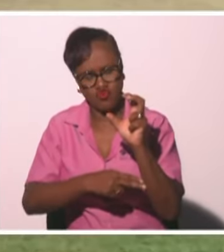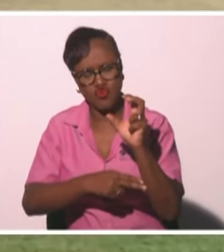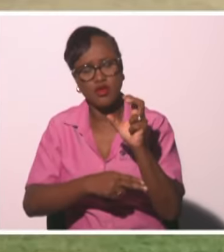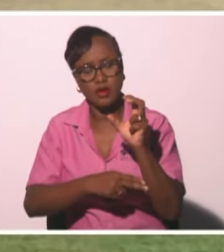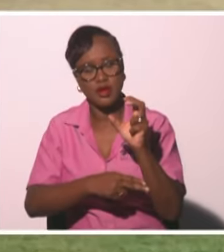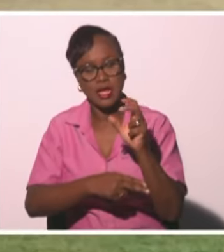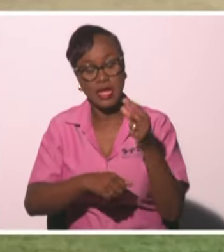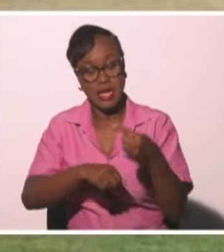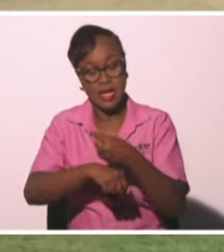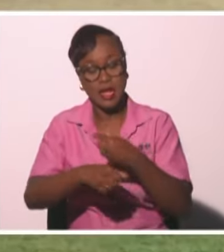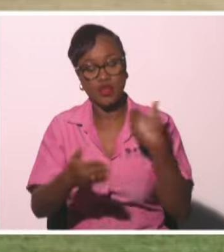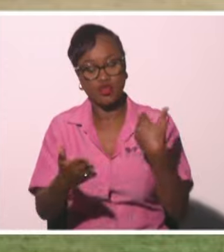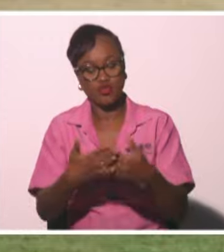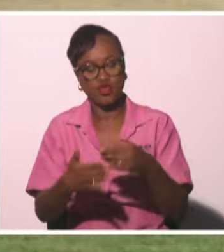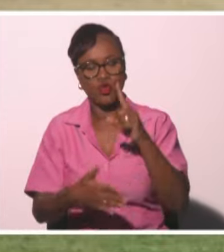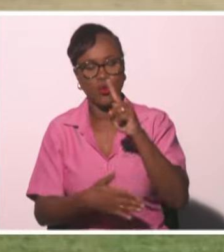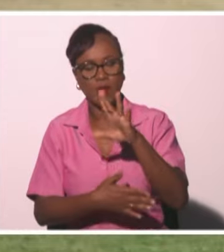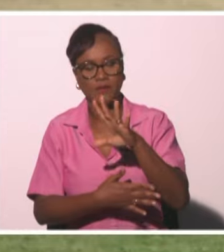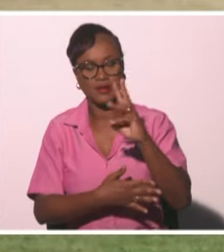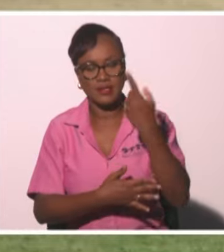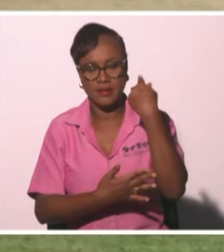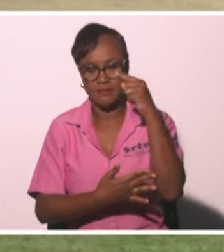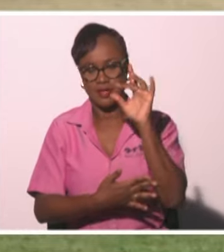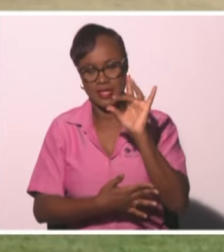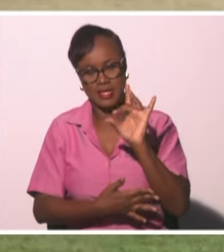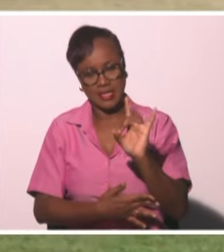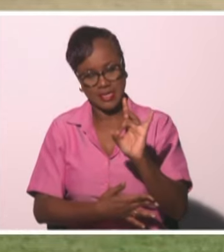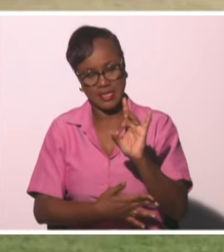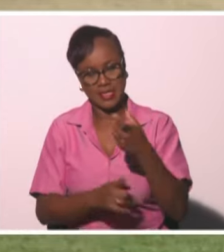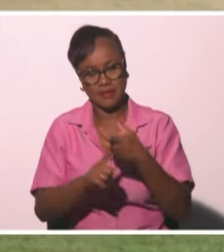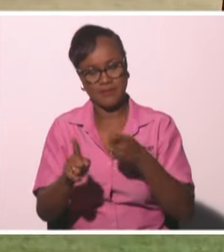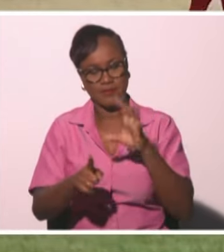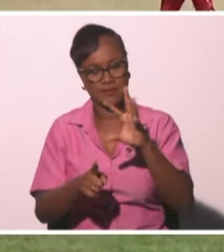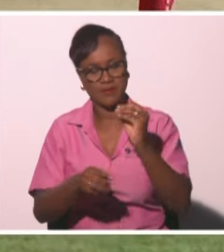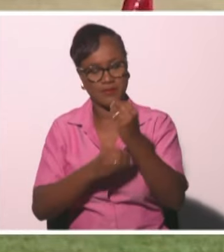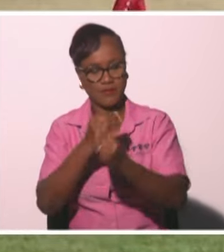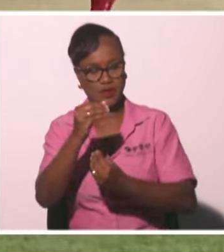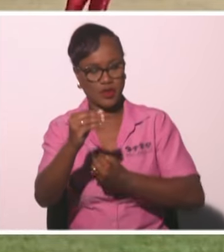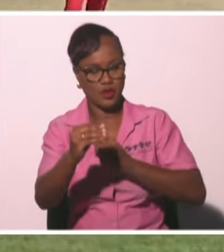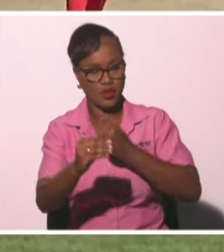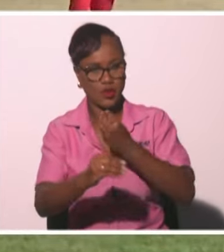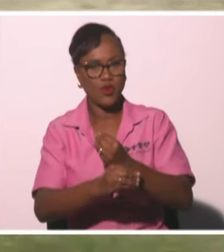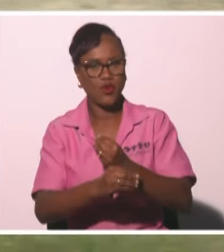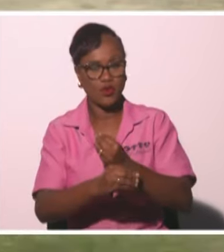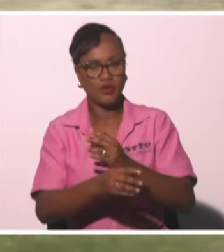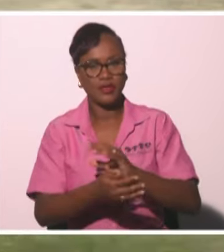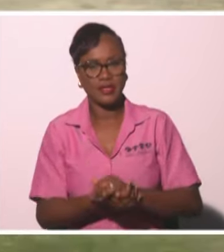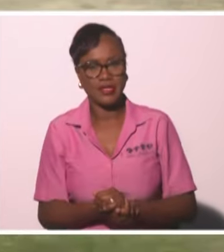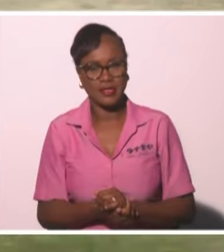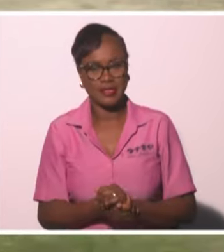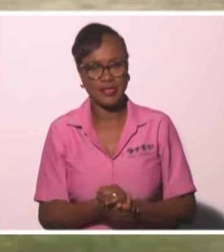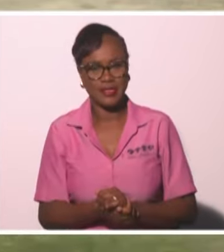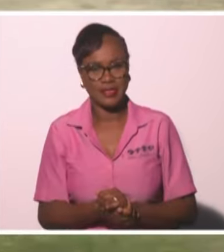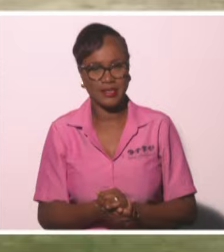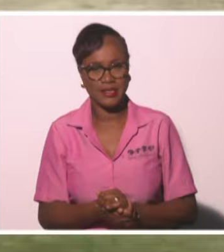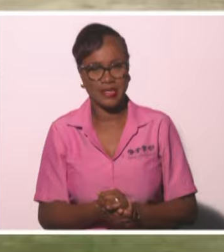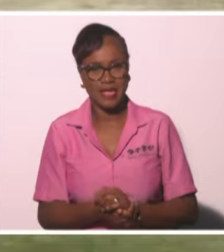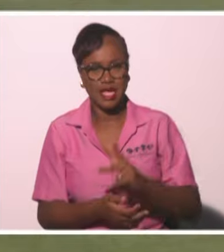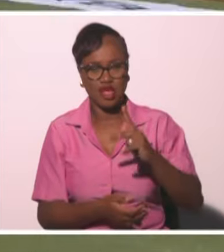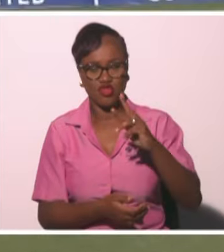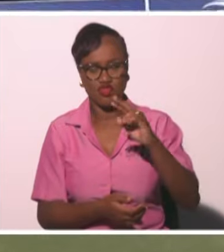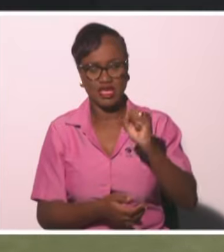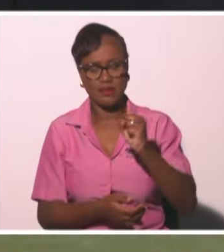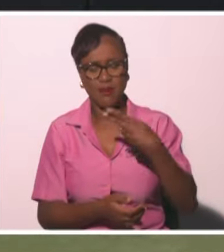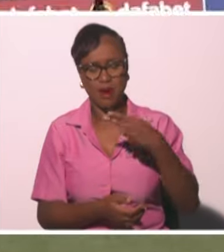to 156 for 8 from their allotted 50 overs. Karishma Ramharak was the main destroyer, taking 3 wickets